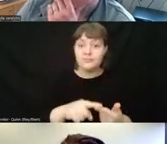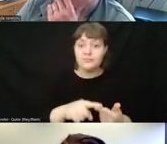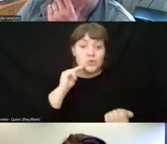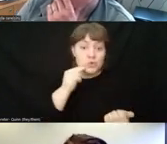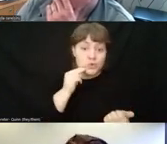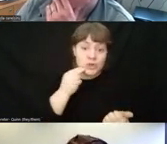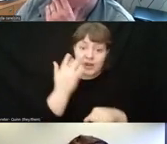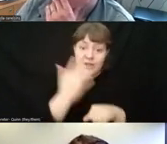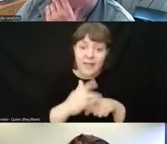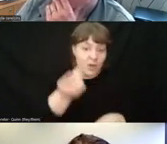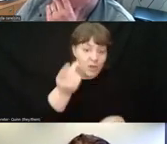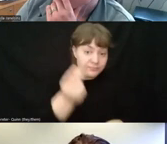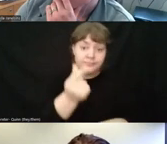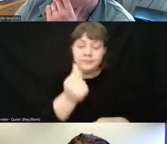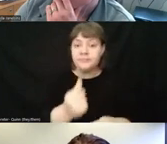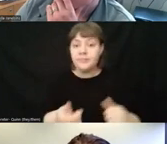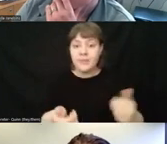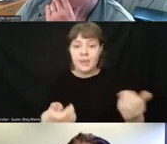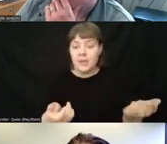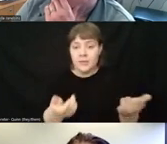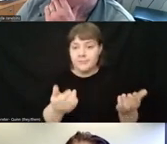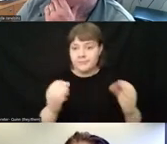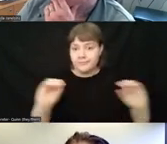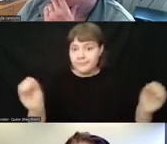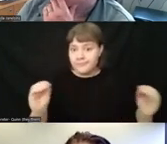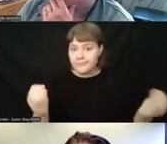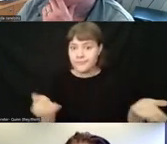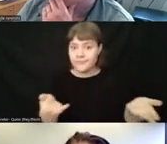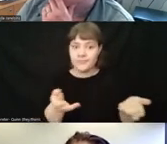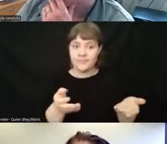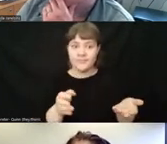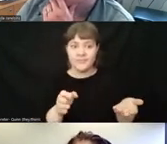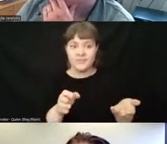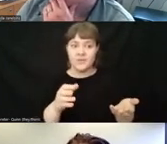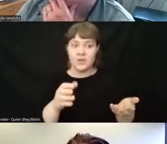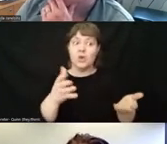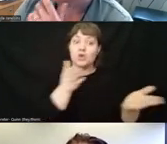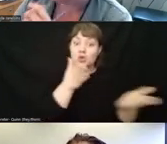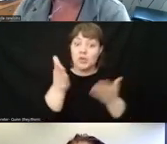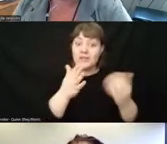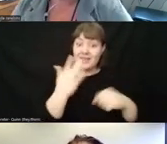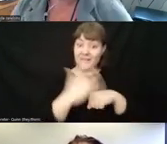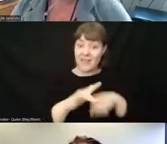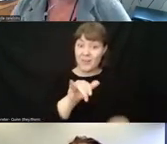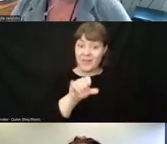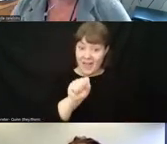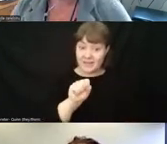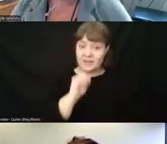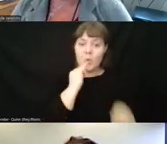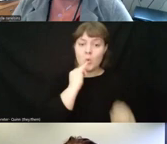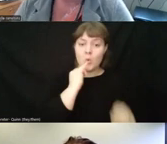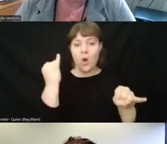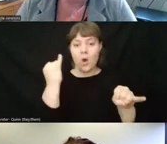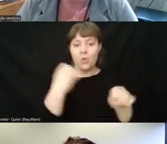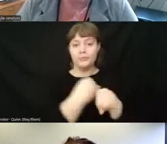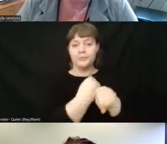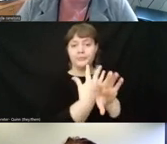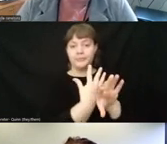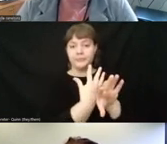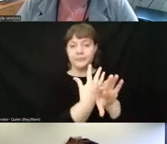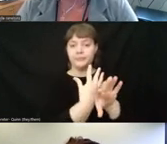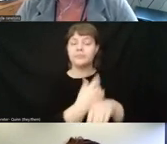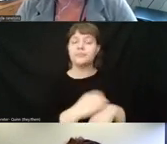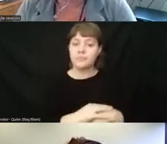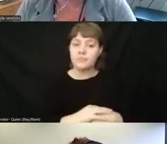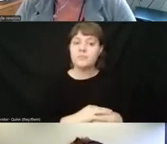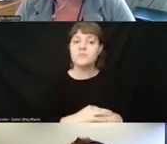nutrition. Um, and we have the services, but they're remote. So what we identified was